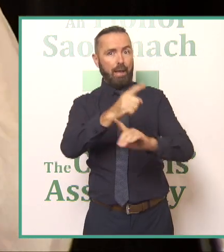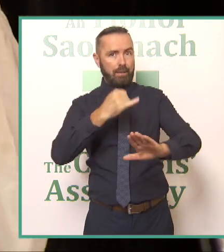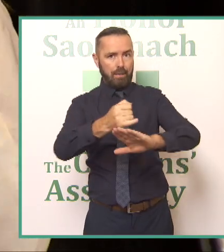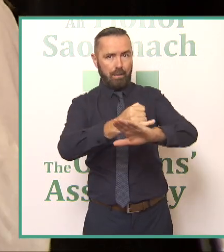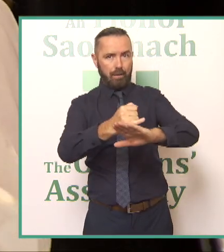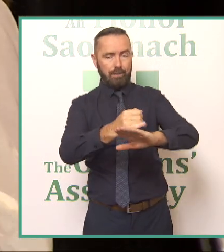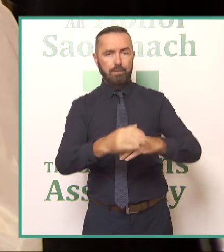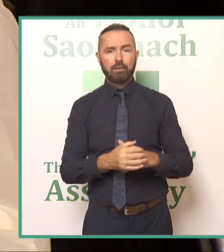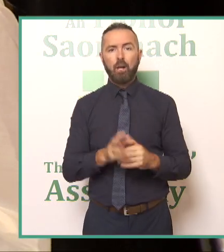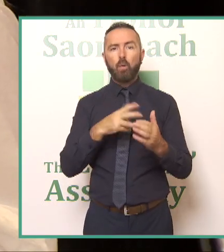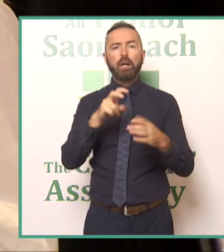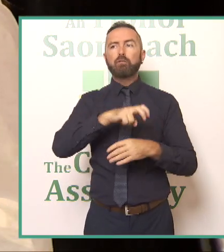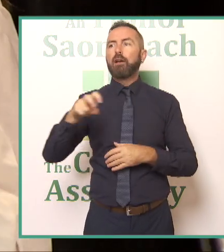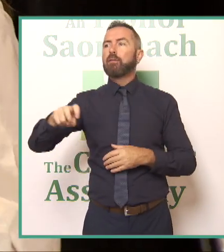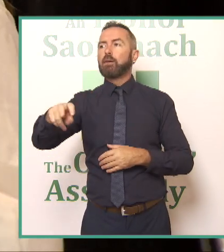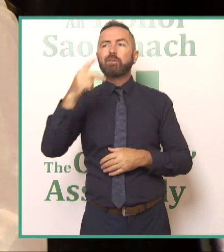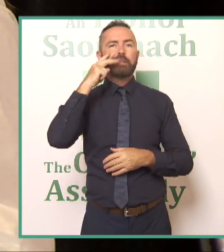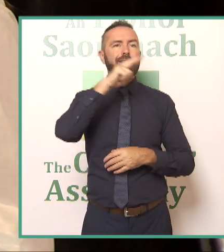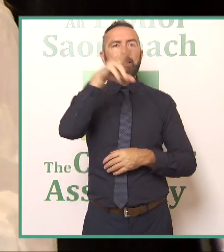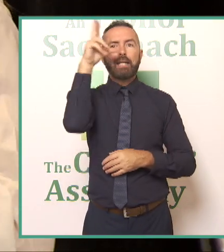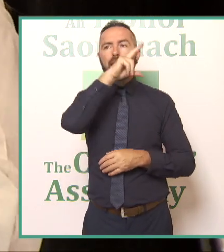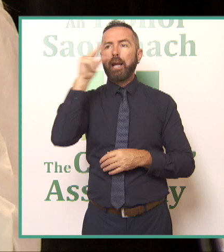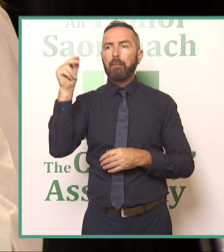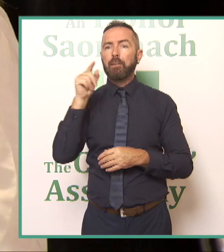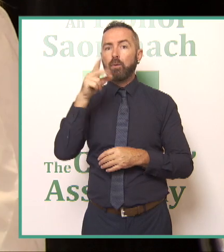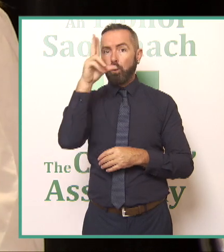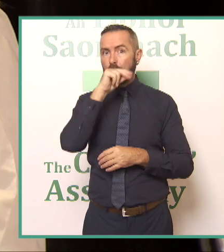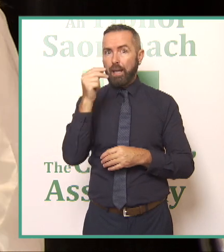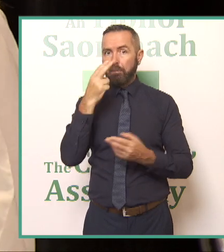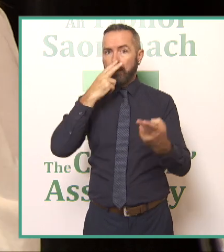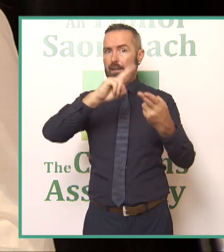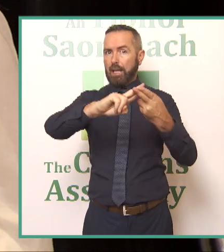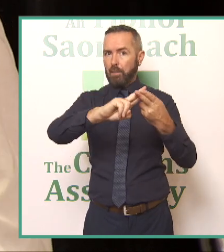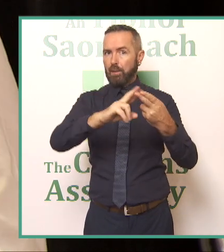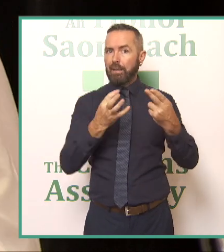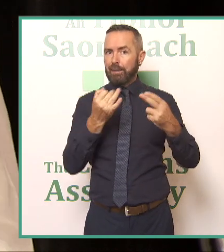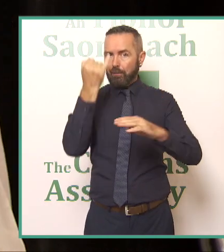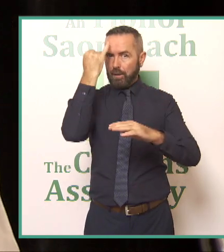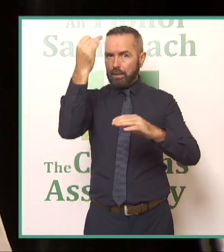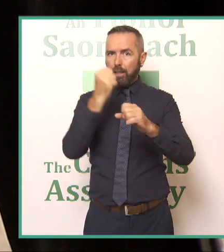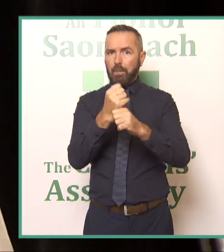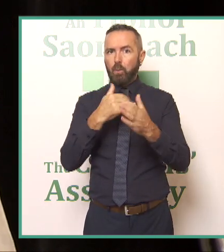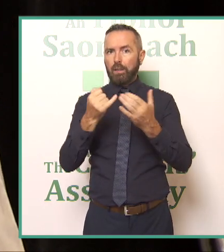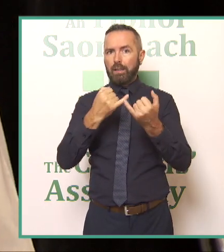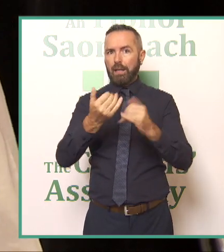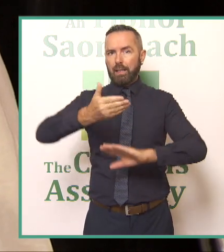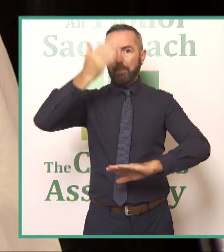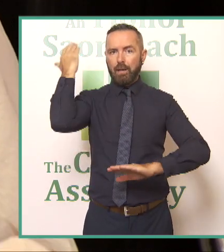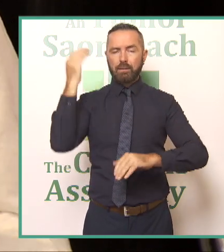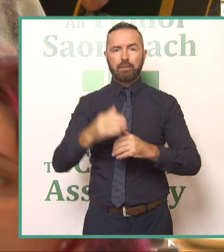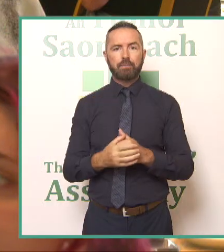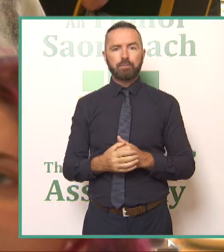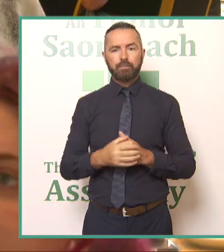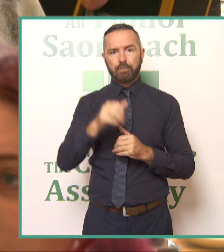the countryside, just look at the names, and those names will give you an insight into what those lands were like in the past.